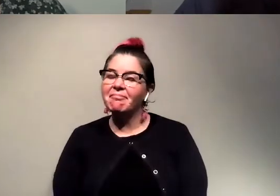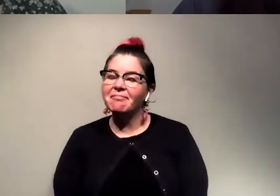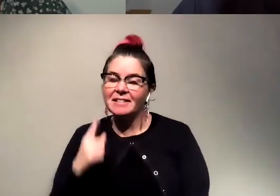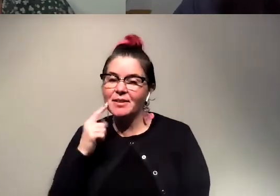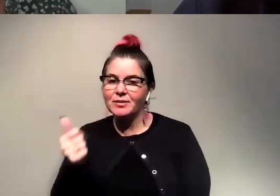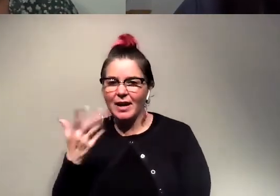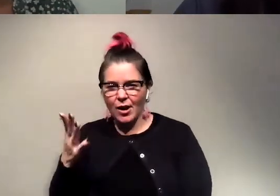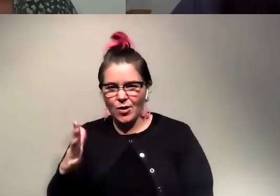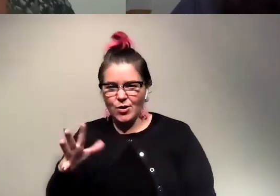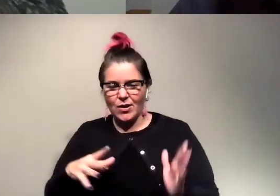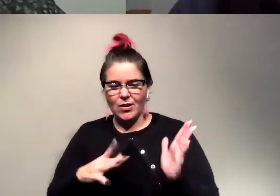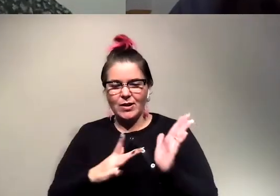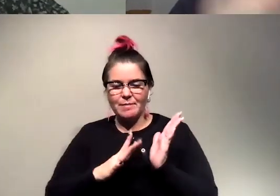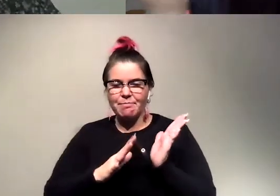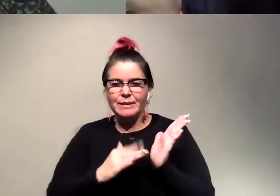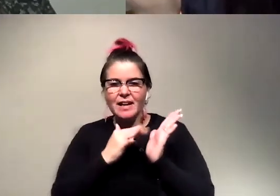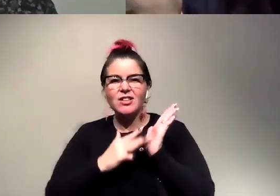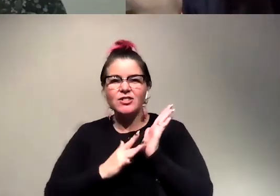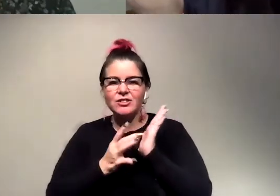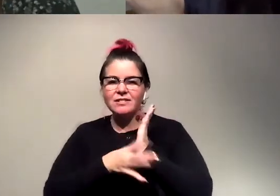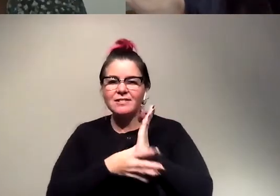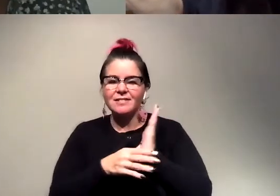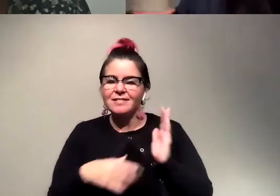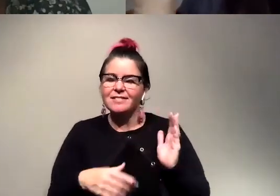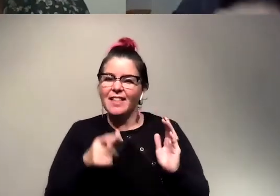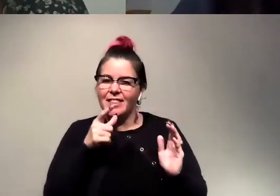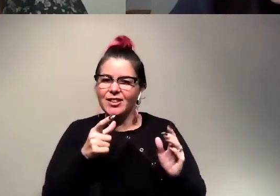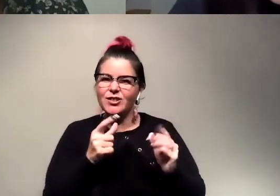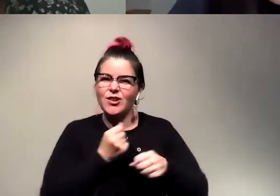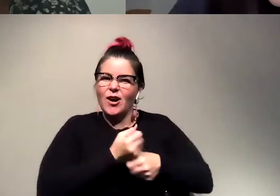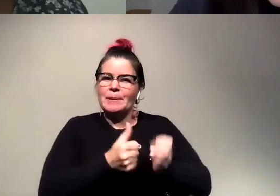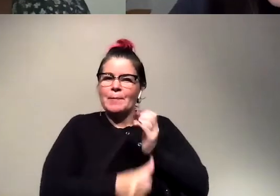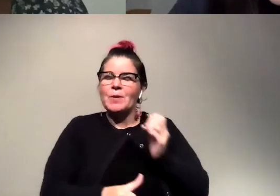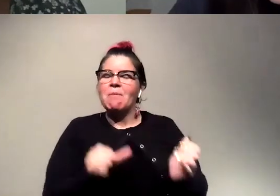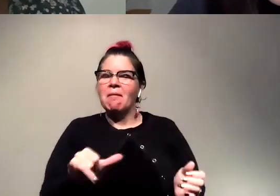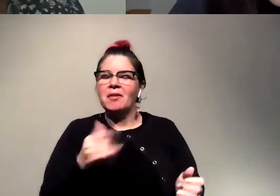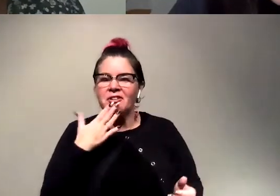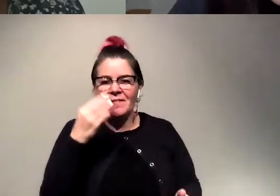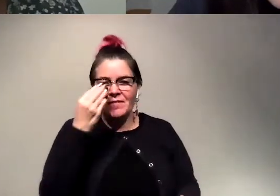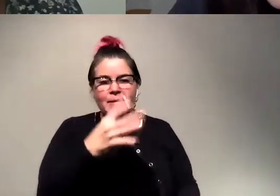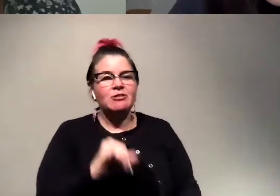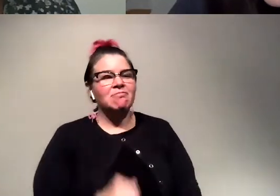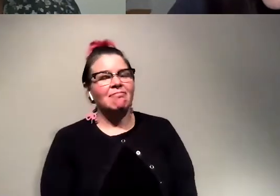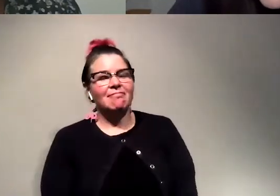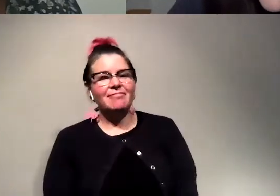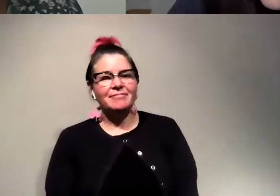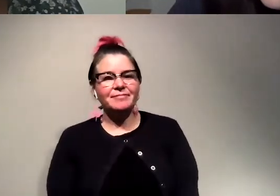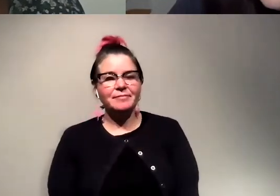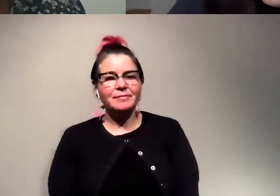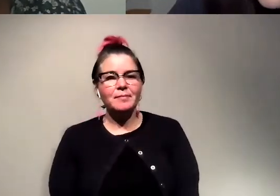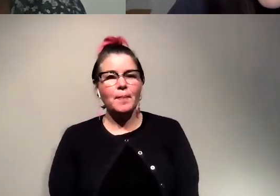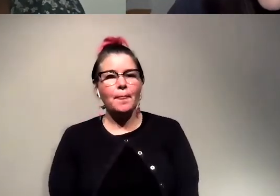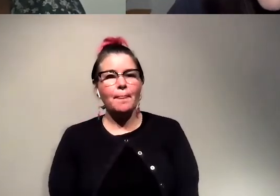can massage a lizard to get it to poop. So you never know when you're going to need that information. You never know that's going to come in handy. That's great.